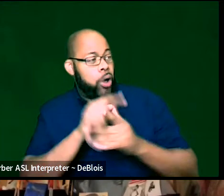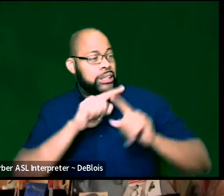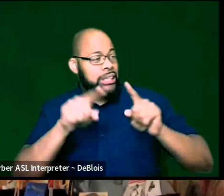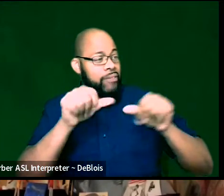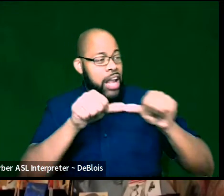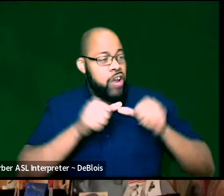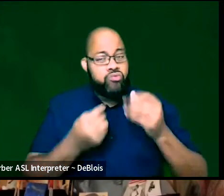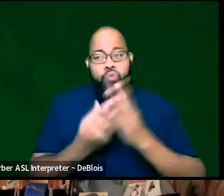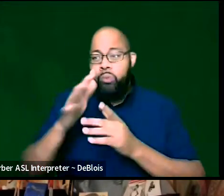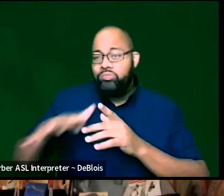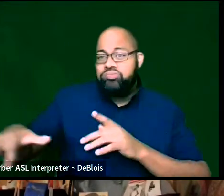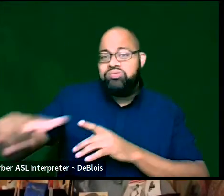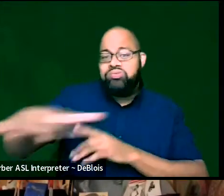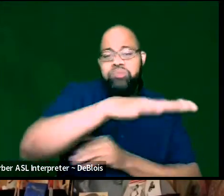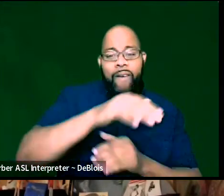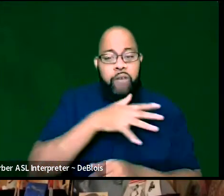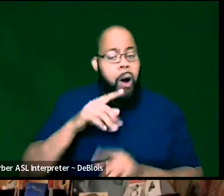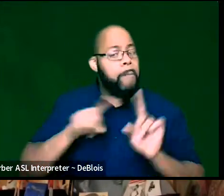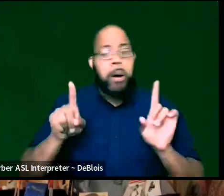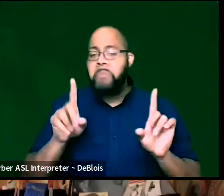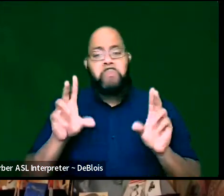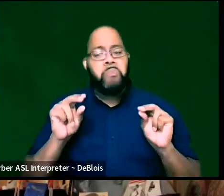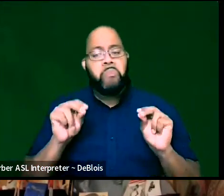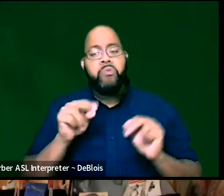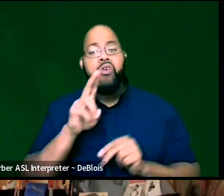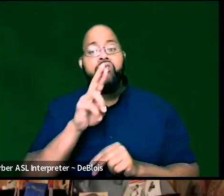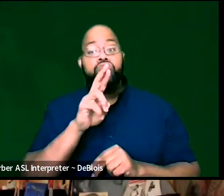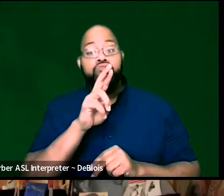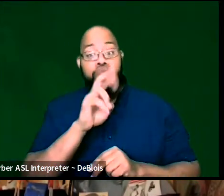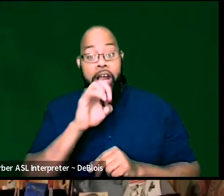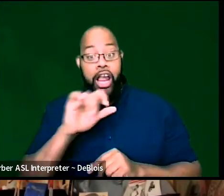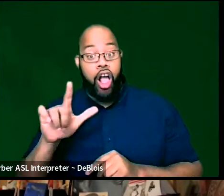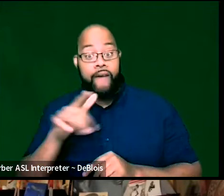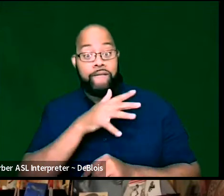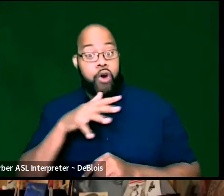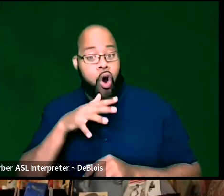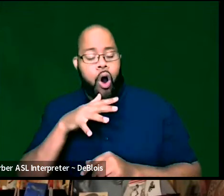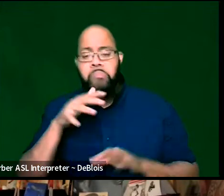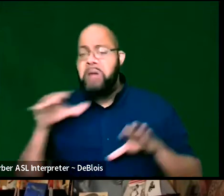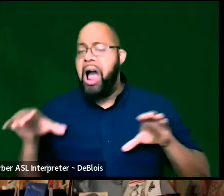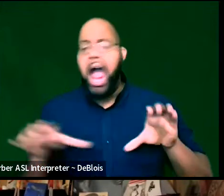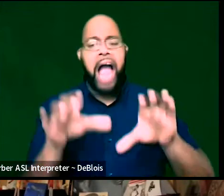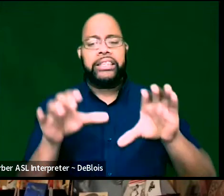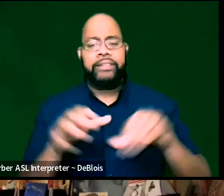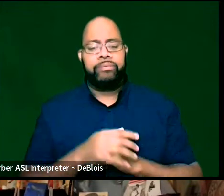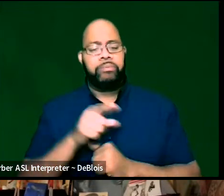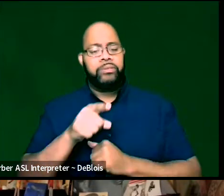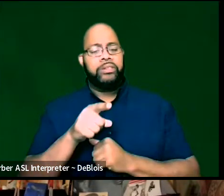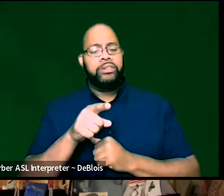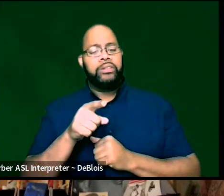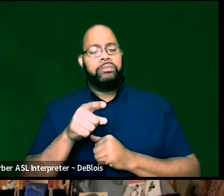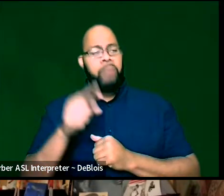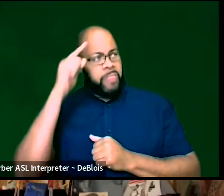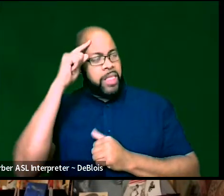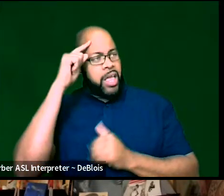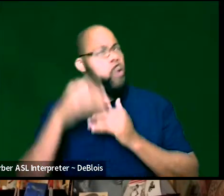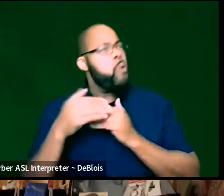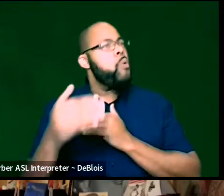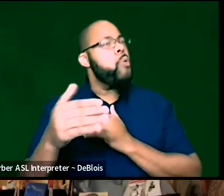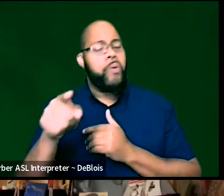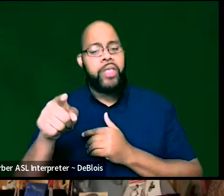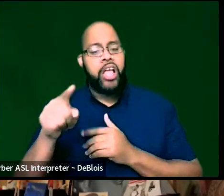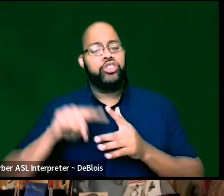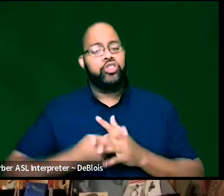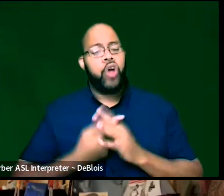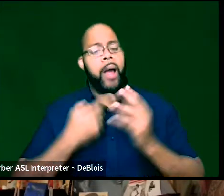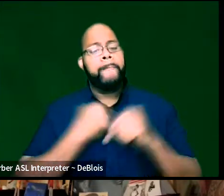that were growing up around them. But instead, Regal Farm was proactive and they were forward thinking. And they